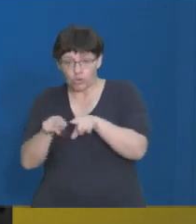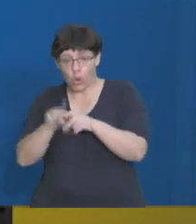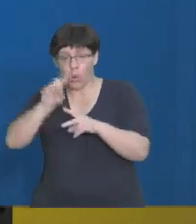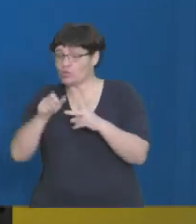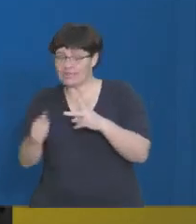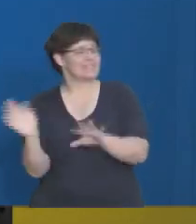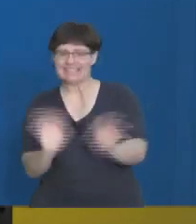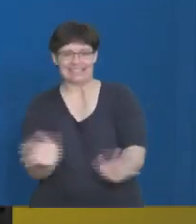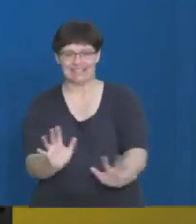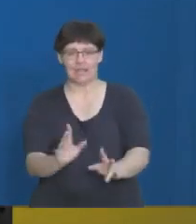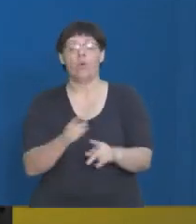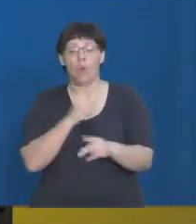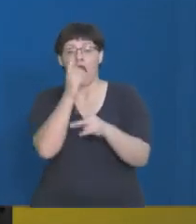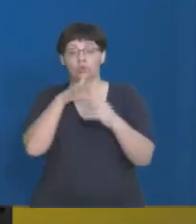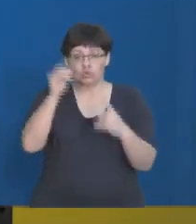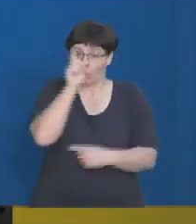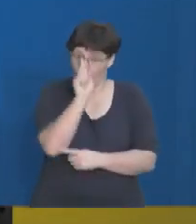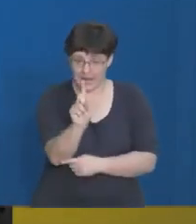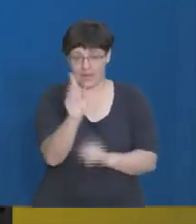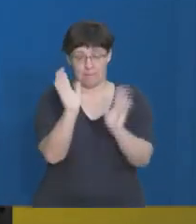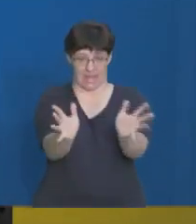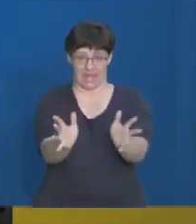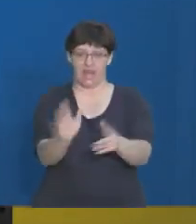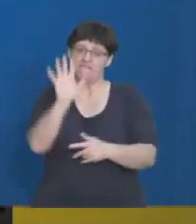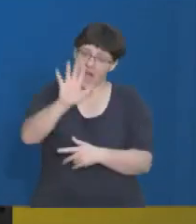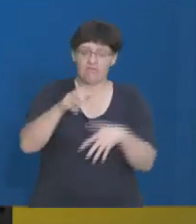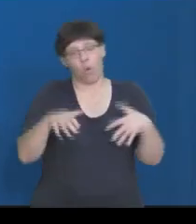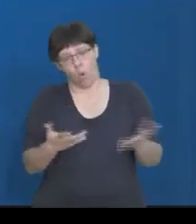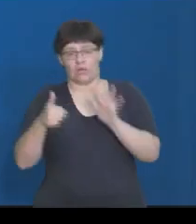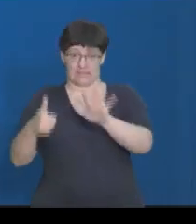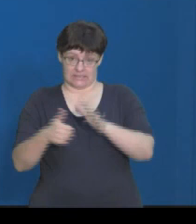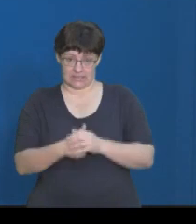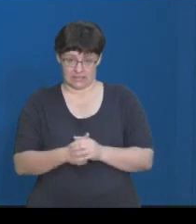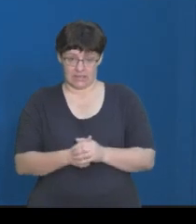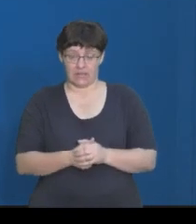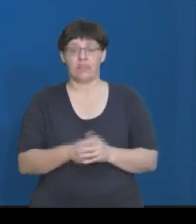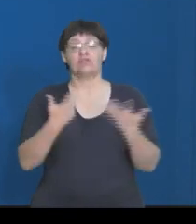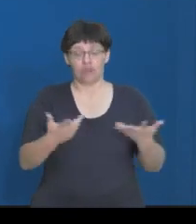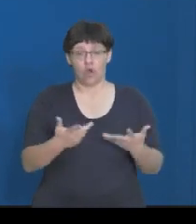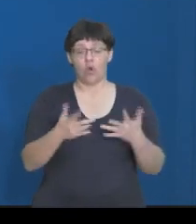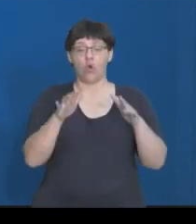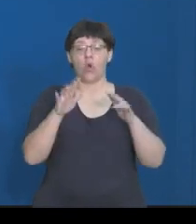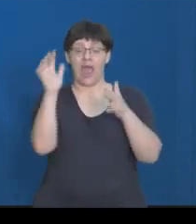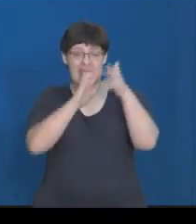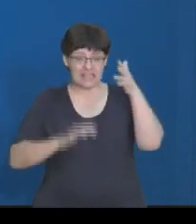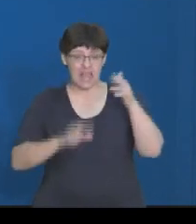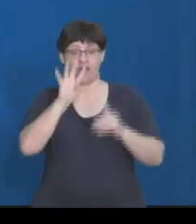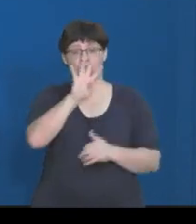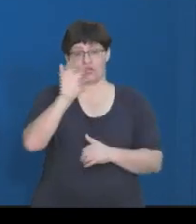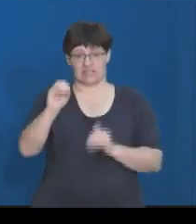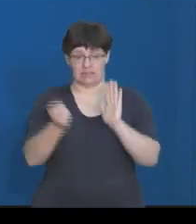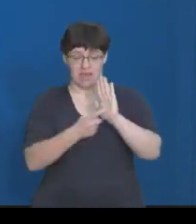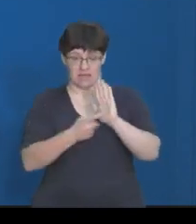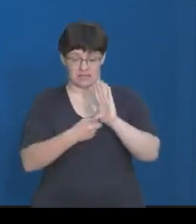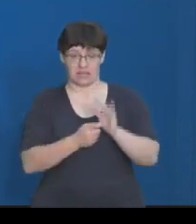question 6, because only one of the 2 essays are going to be marked, right? The essay is 40 marks, and the time